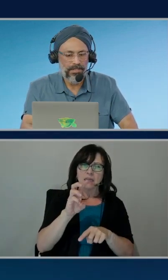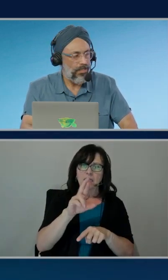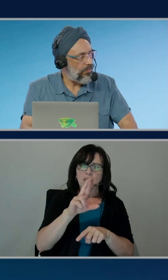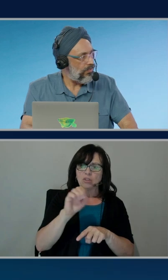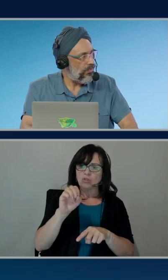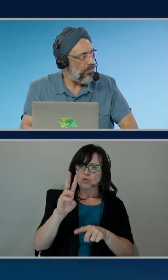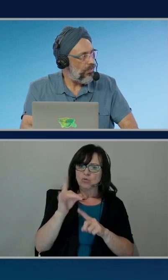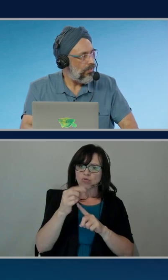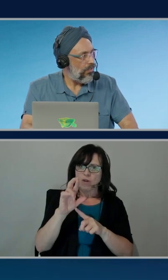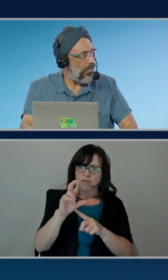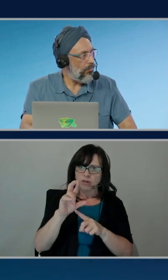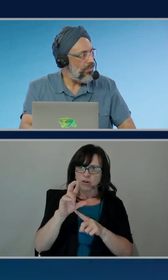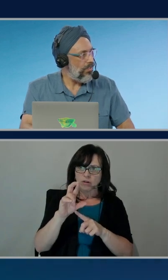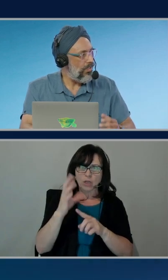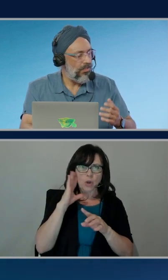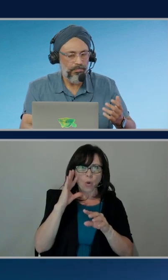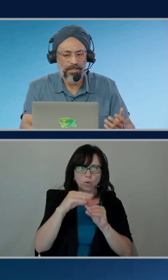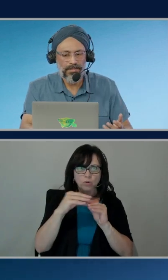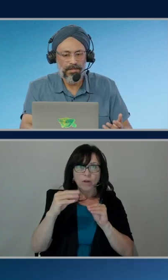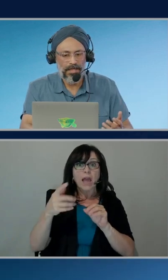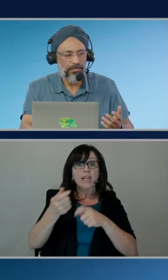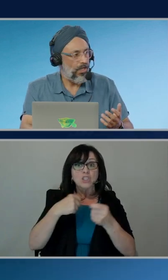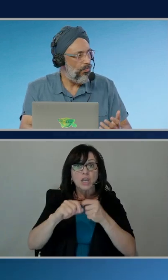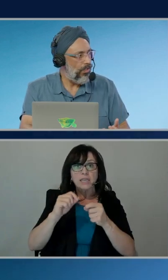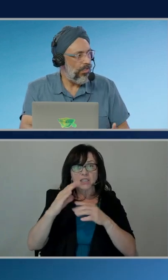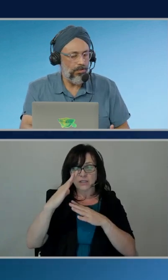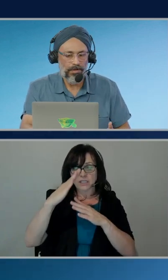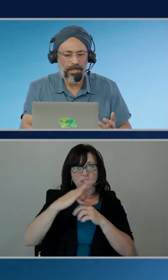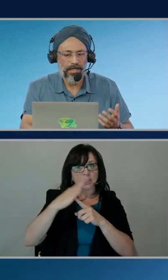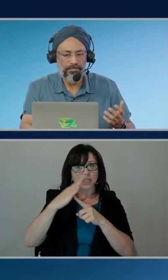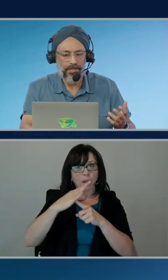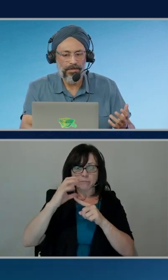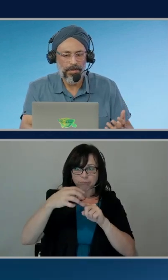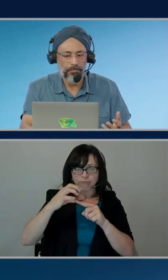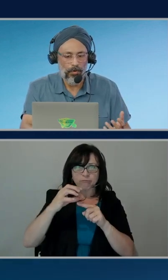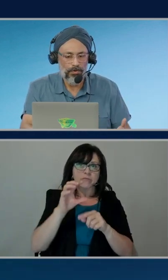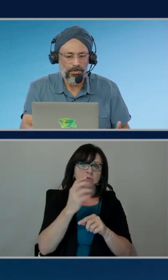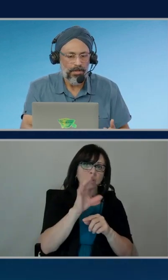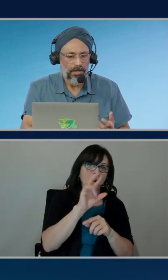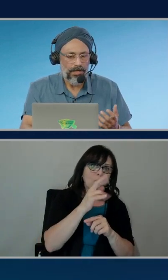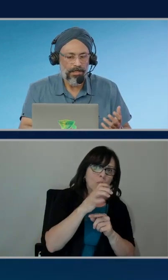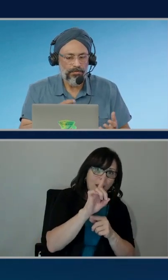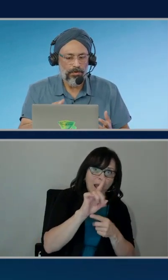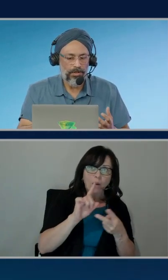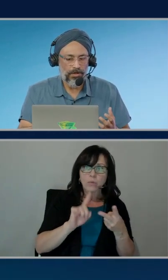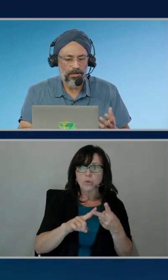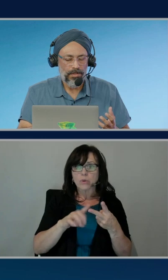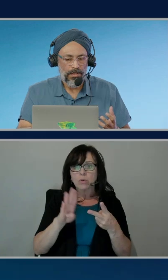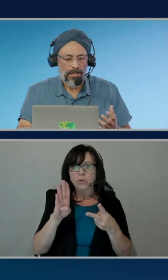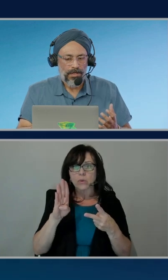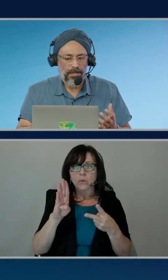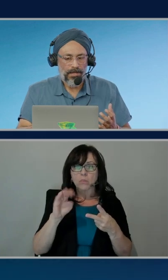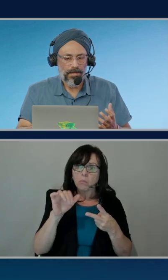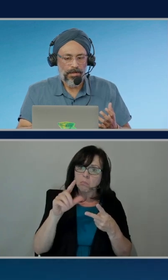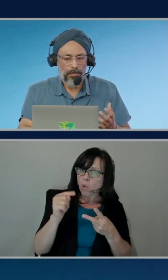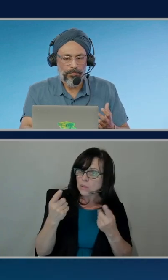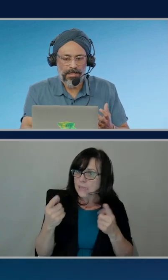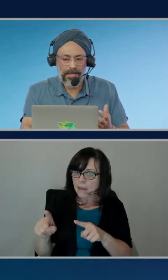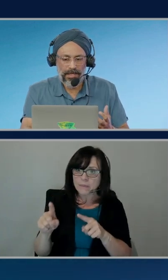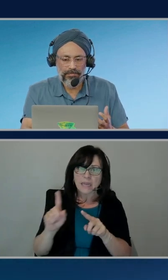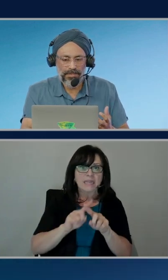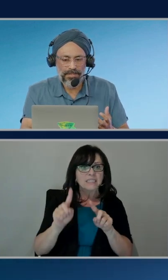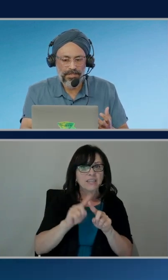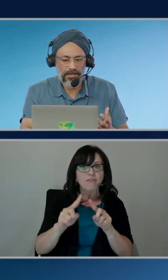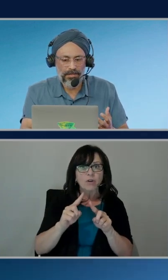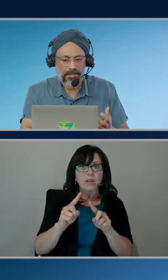with multi heads. I basically either have a round head or I have a bolt kind of going on. But